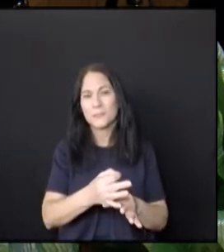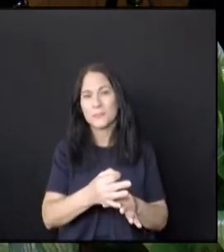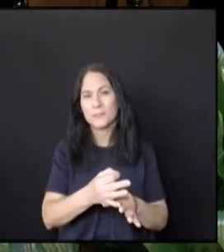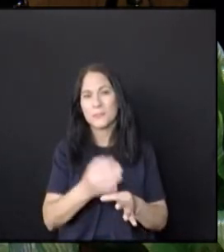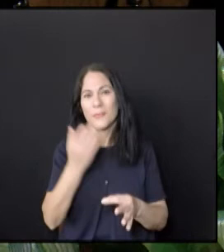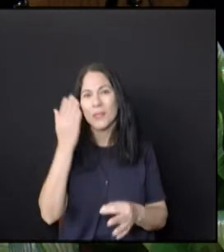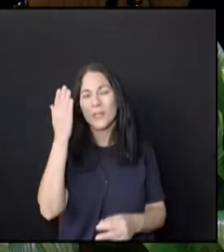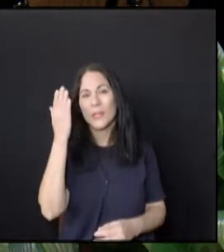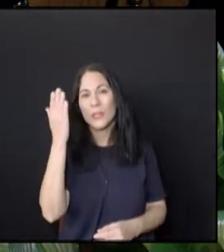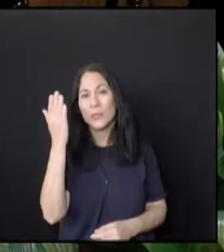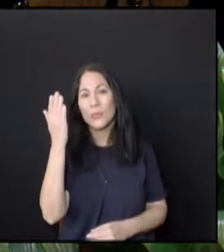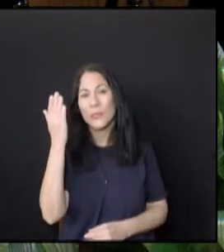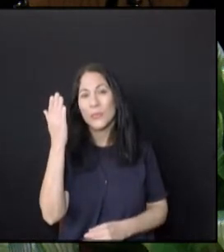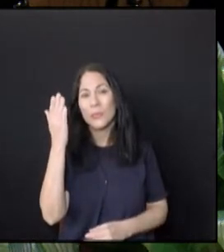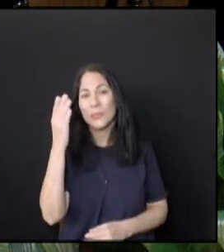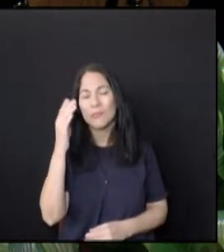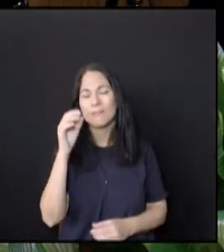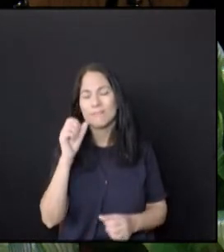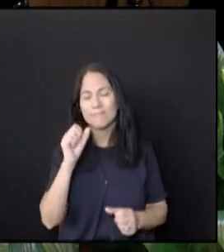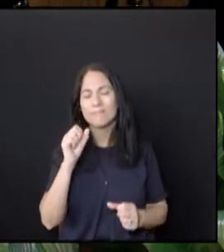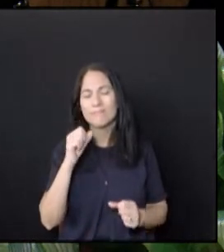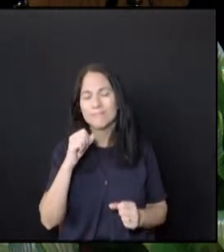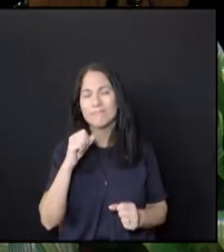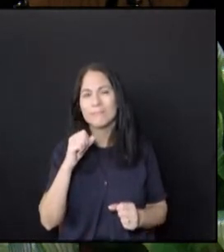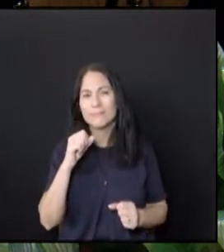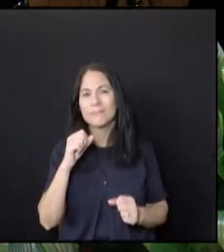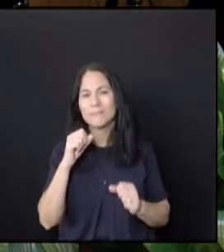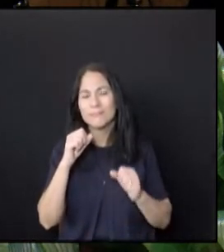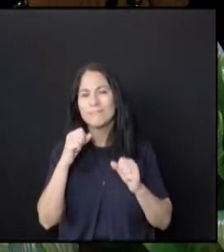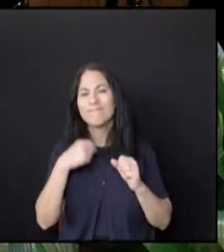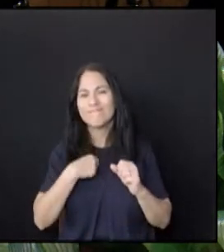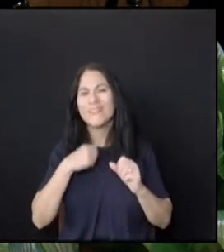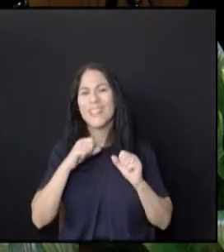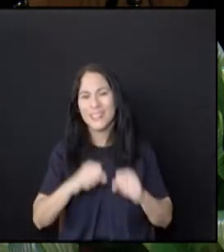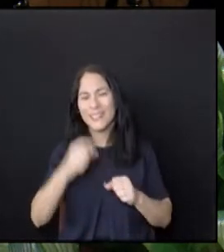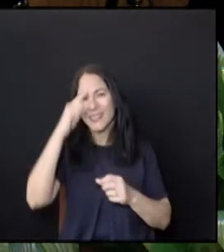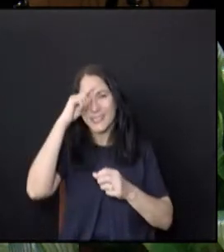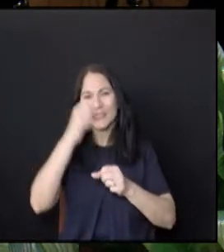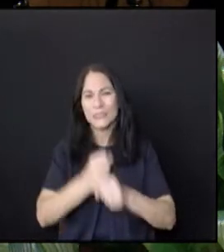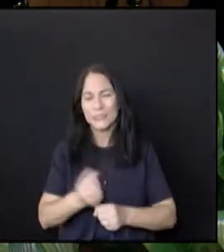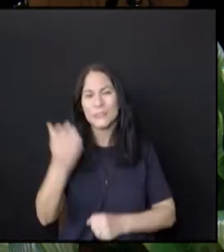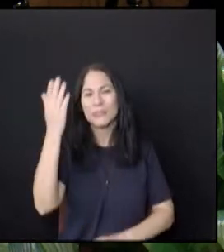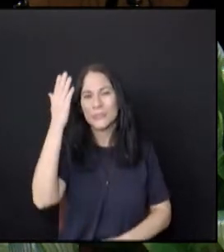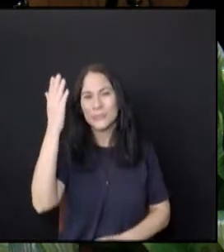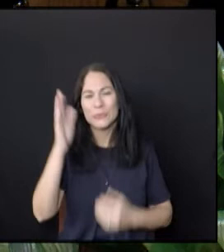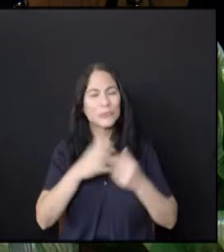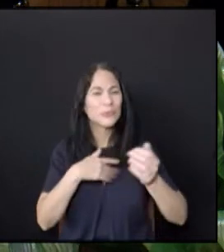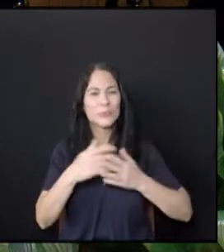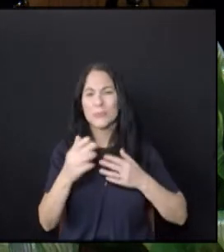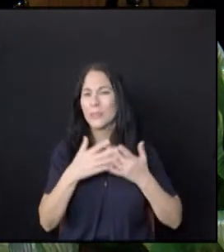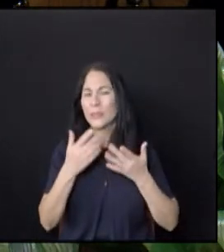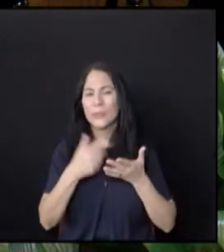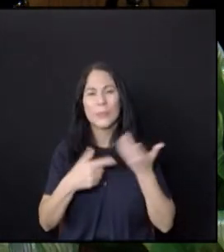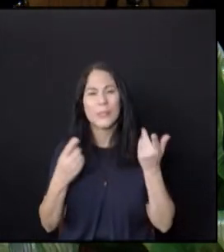And you can be trusted no matter what may come.